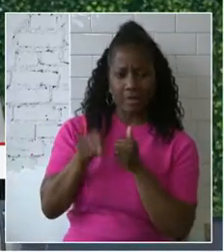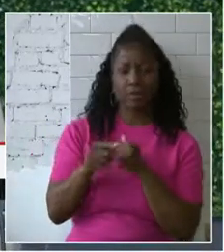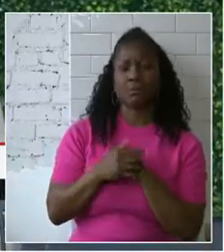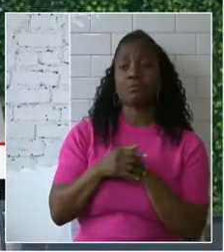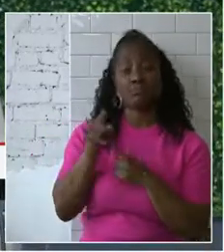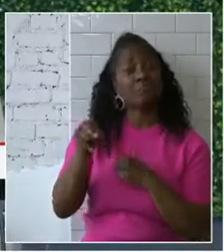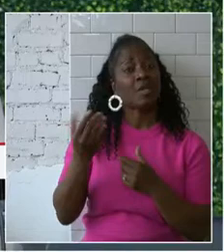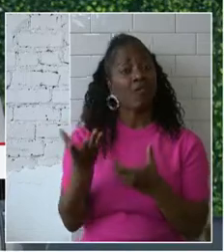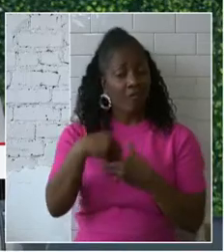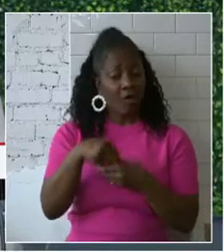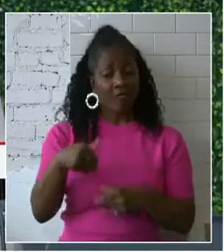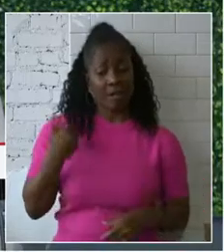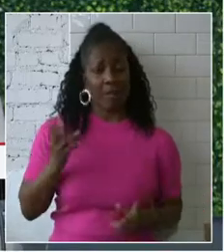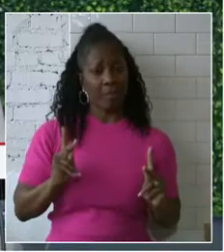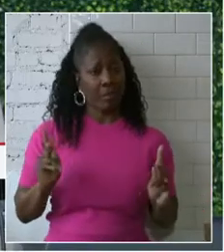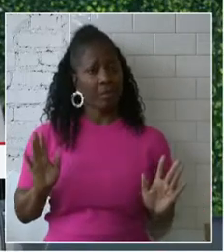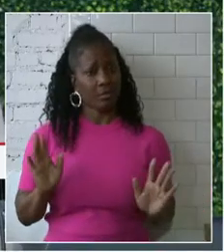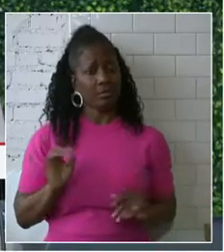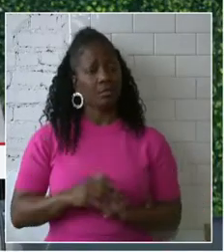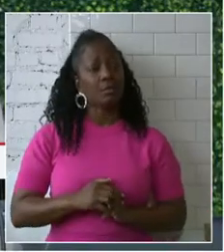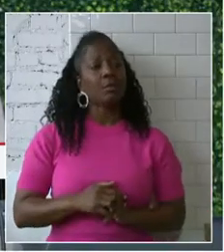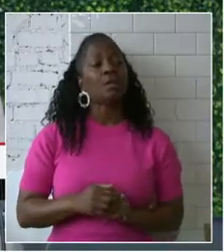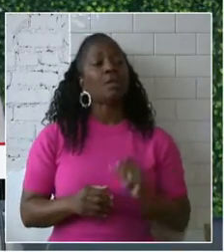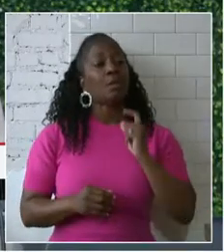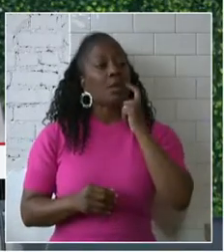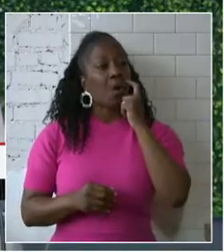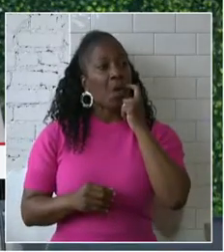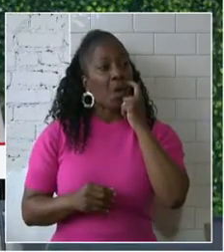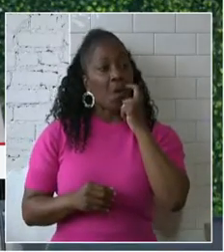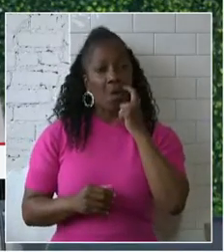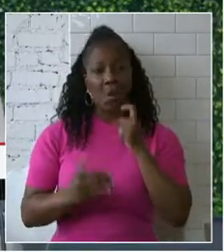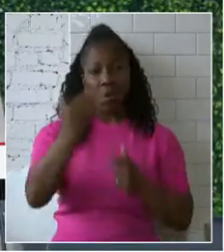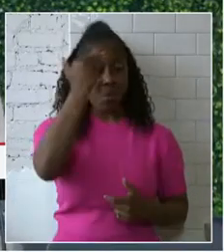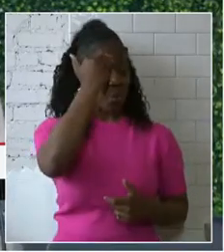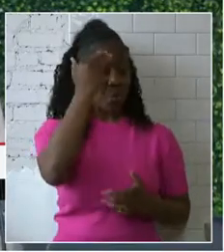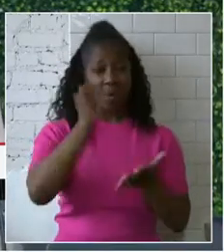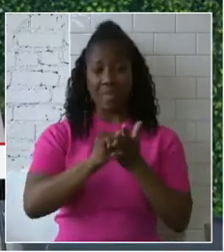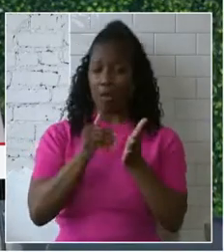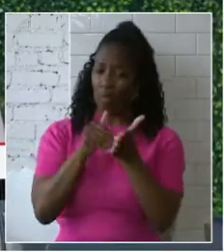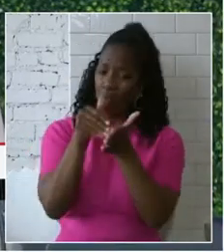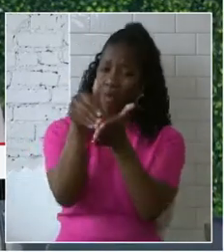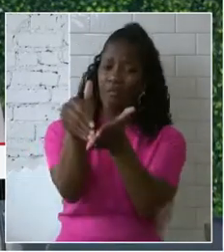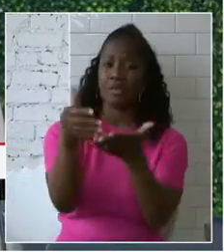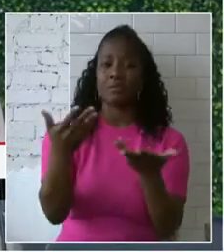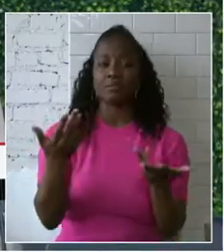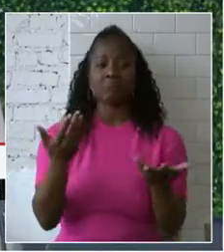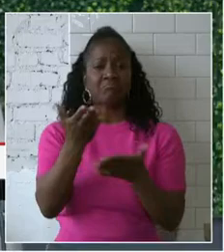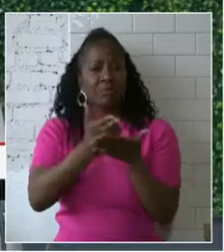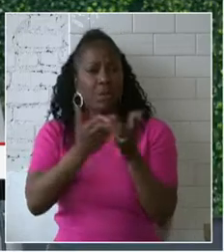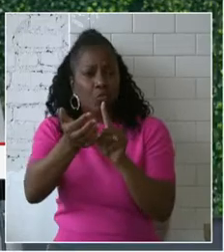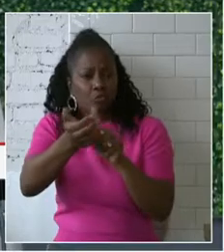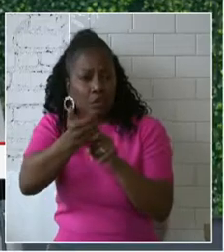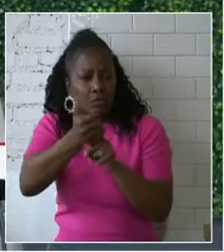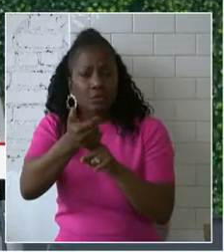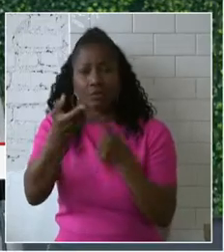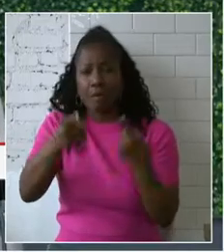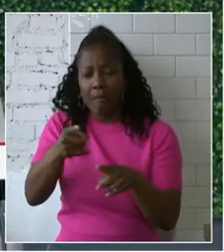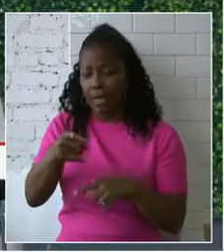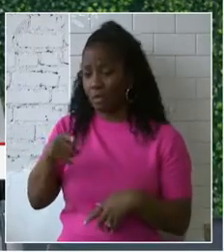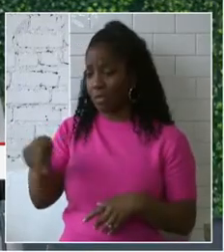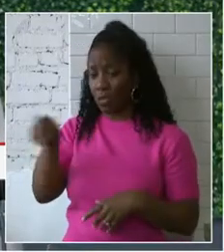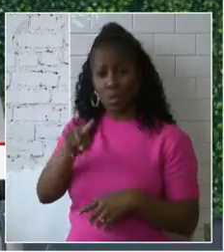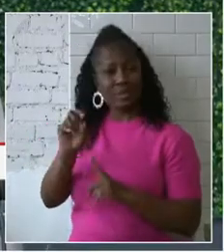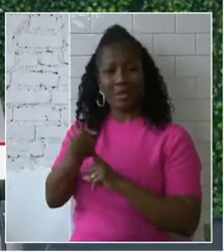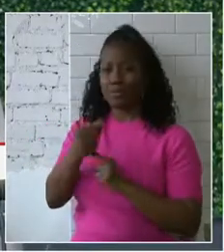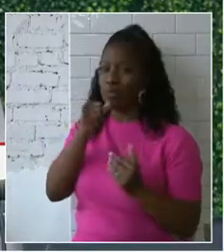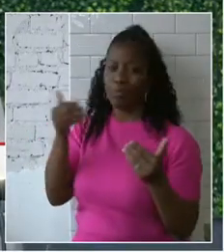young people. And we know that there is frequently an arrest and that the cases don't